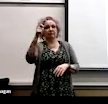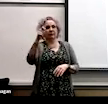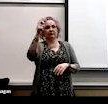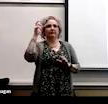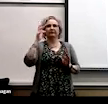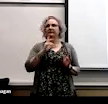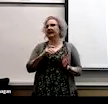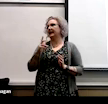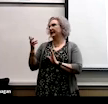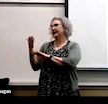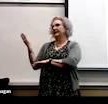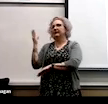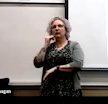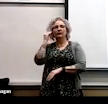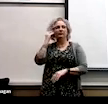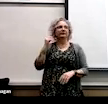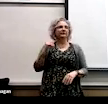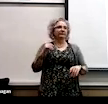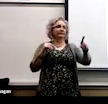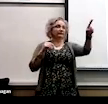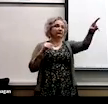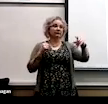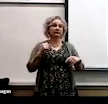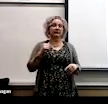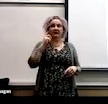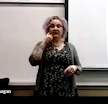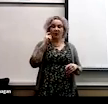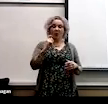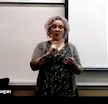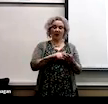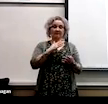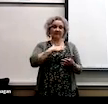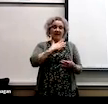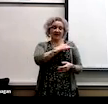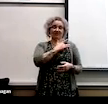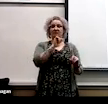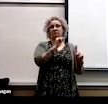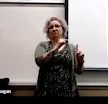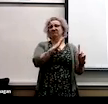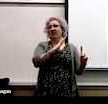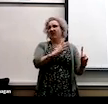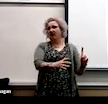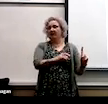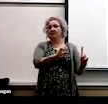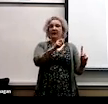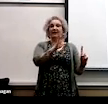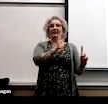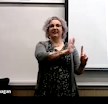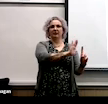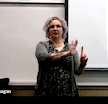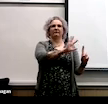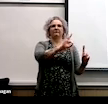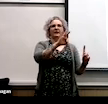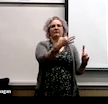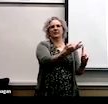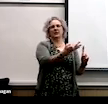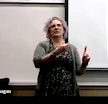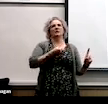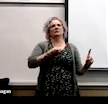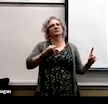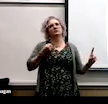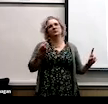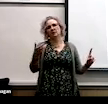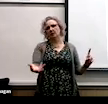the parents sort of suffered more than the client. Totally. And the client's thriving and the parents are having a Absolutely. withdrawal. The separation